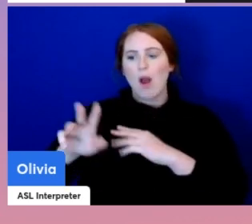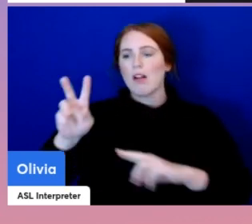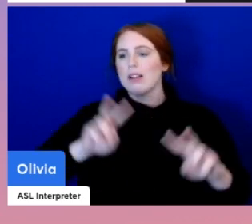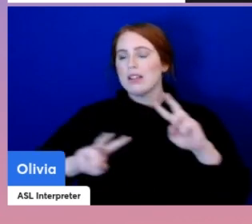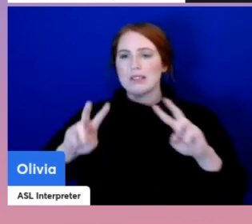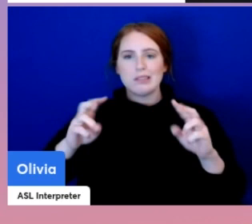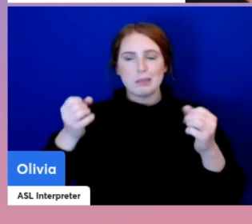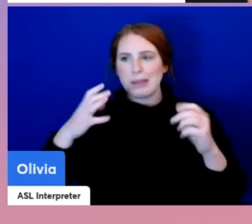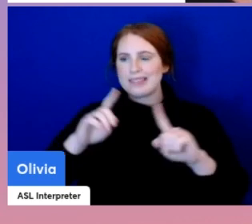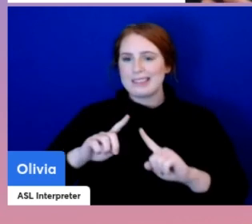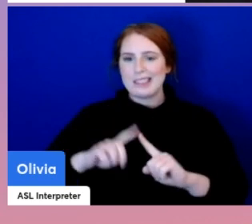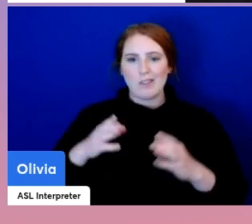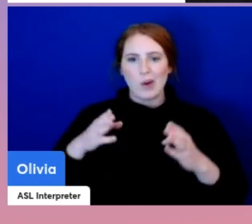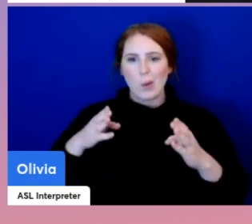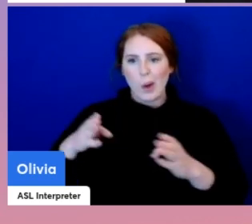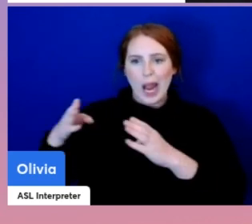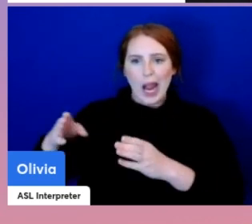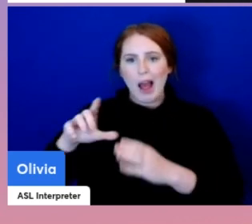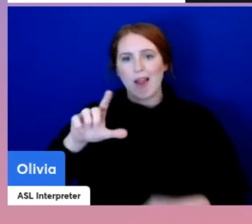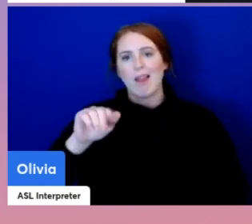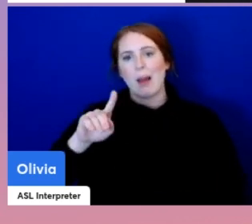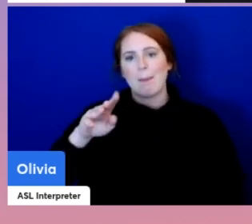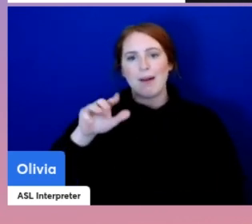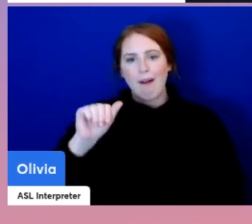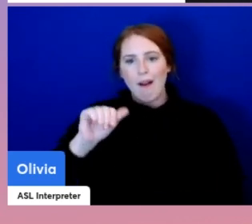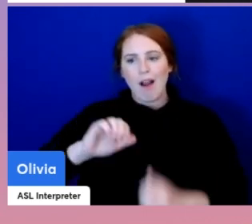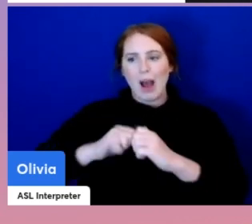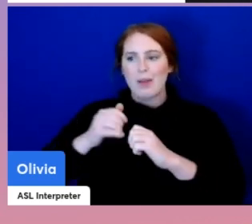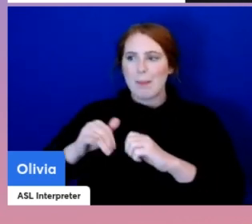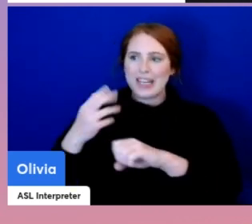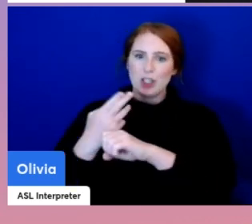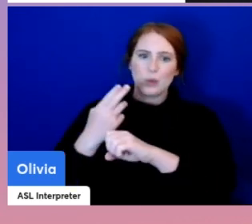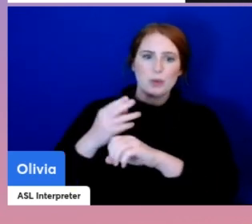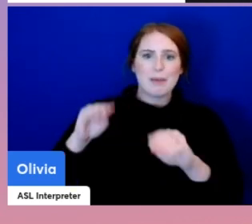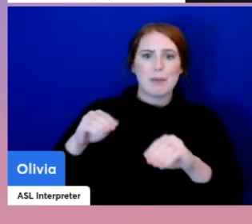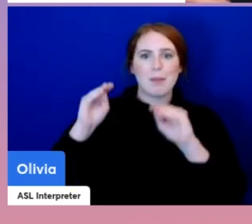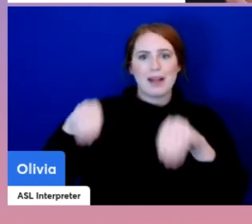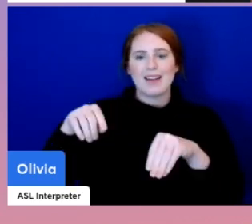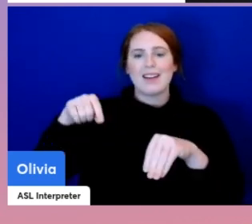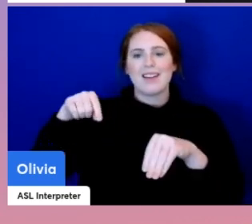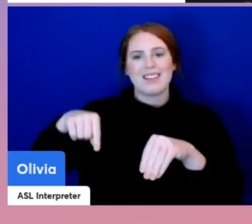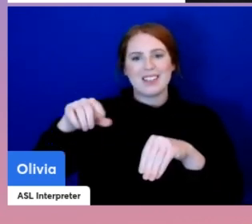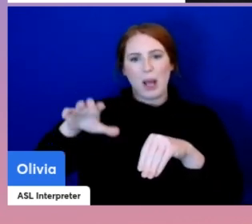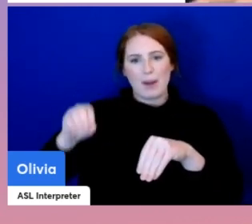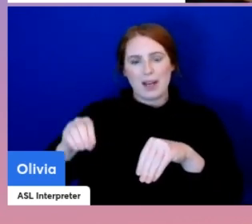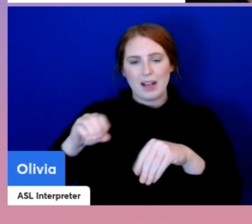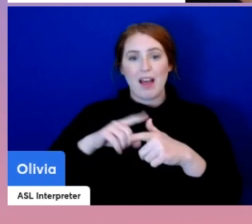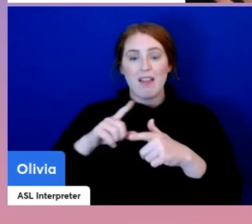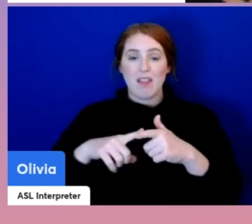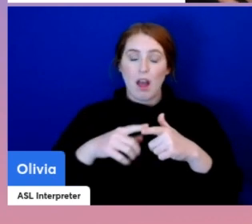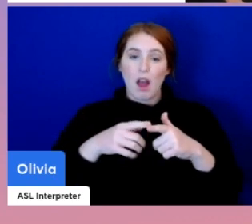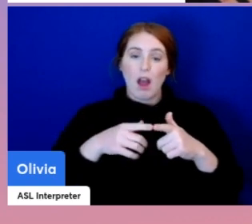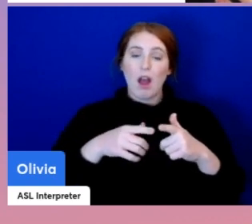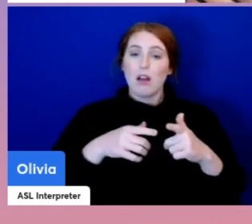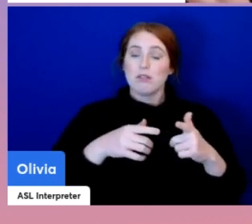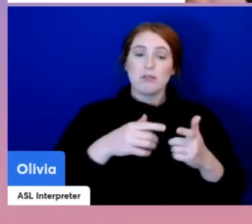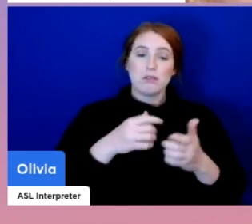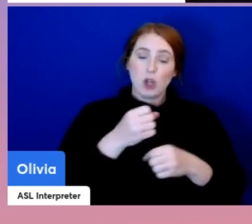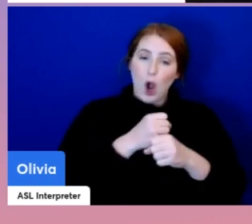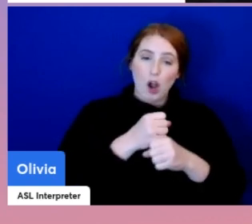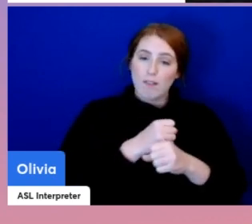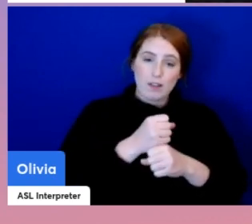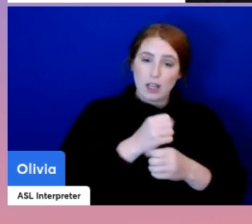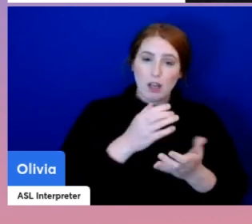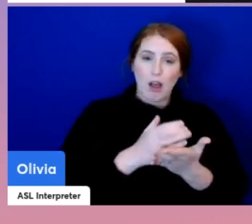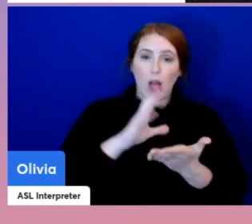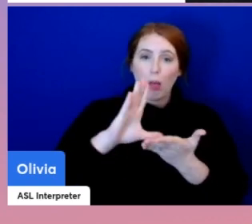the business that Lambda is being used and configured. And then after some really strong cups of coffee and coding, you get a Lambda construct that covers